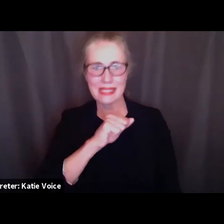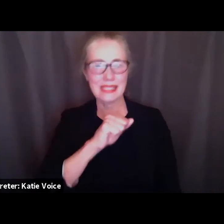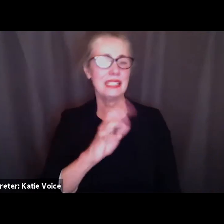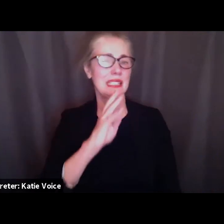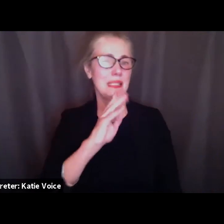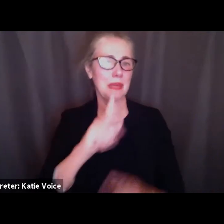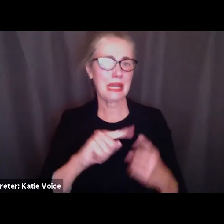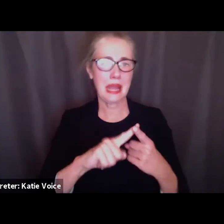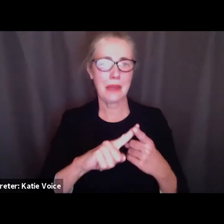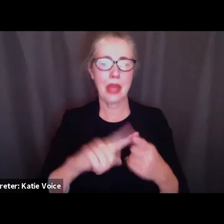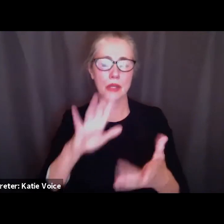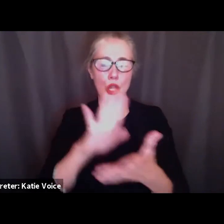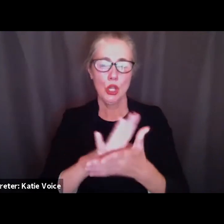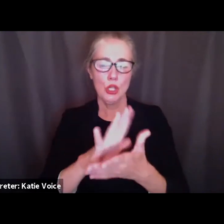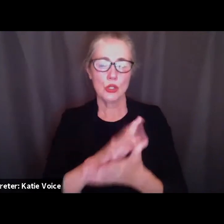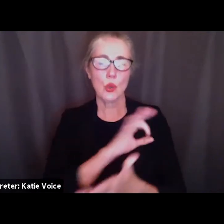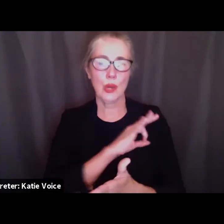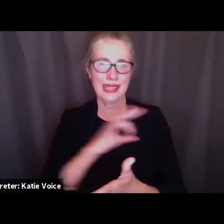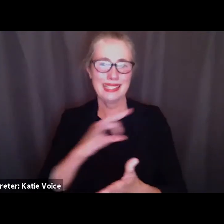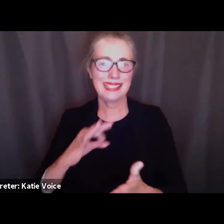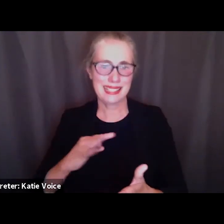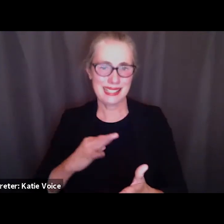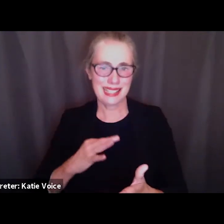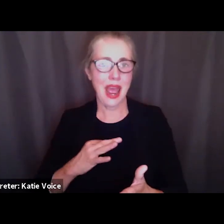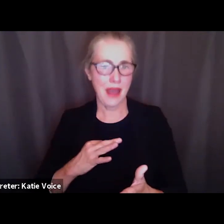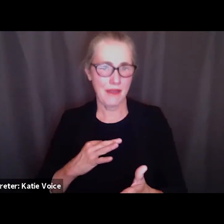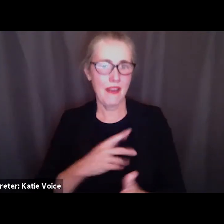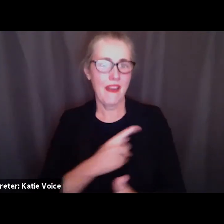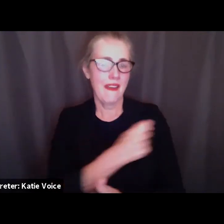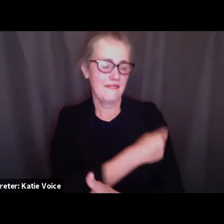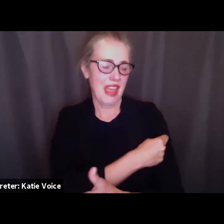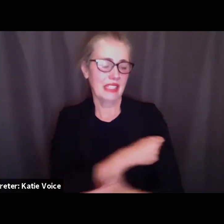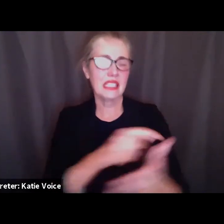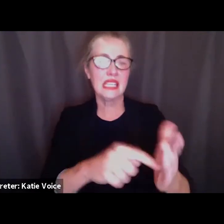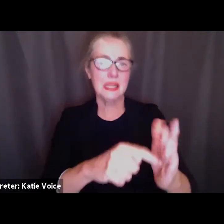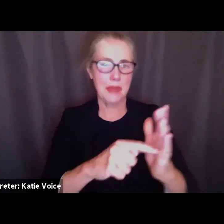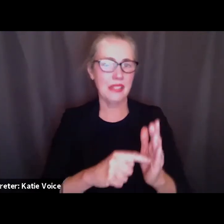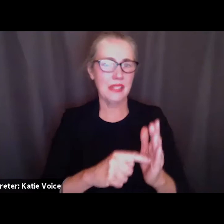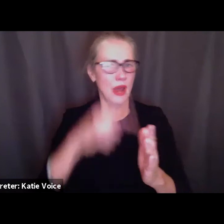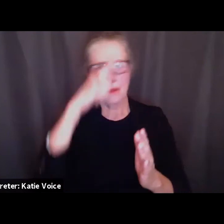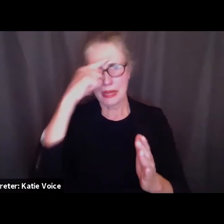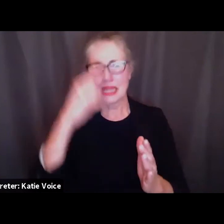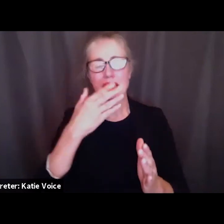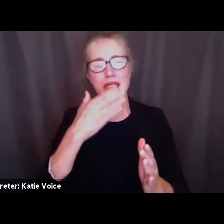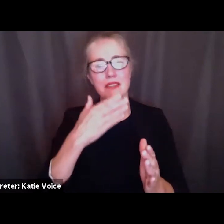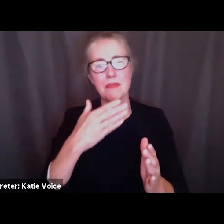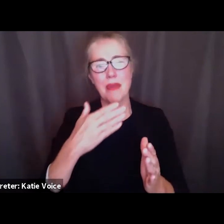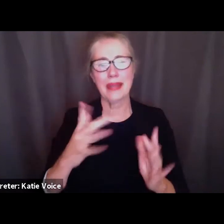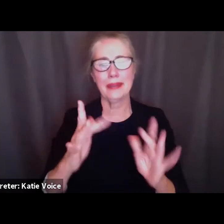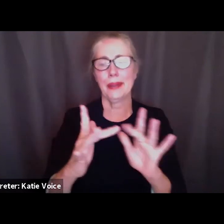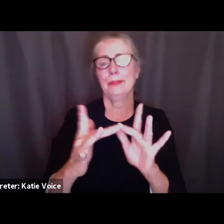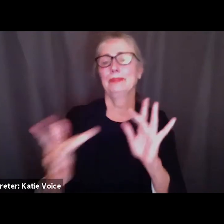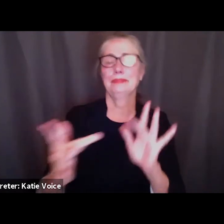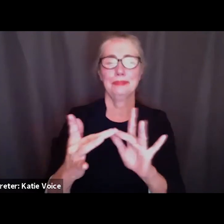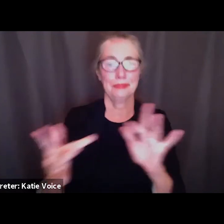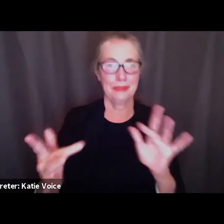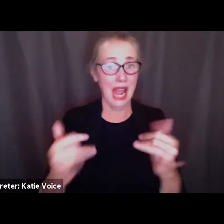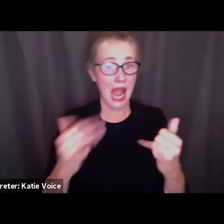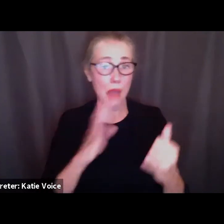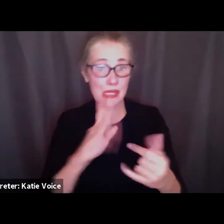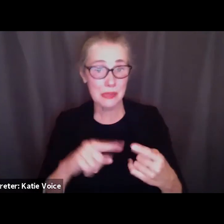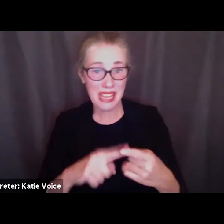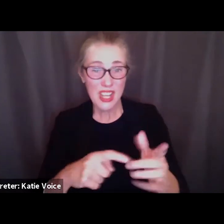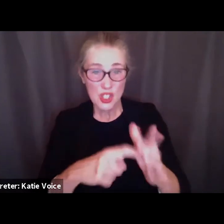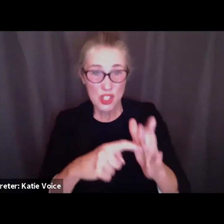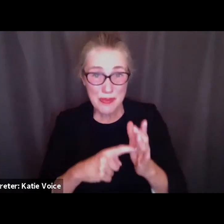staff vaccine mandate due to my poor cell connection. And that's what I wanted to speak on today. To mandate the COVID shot for